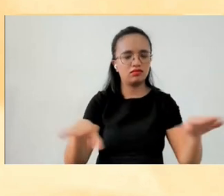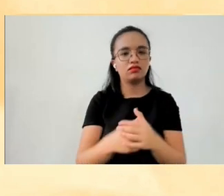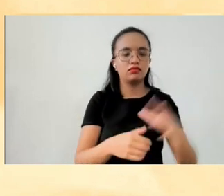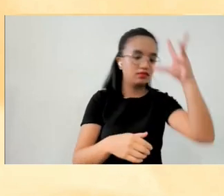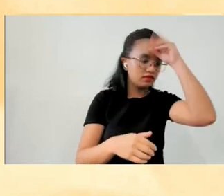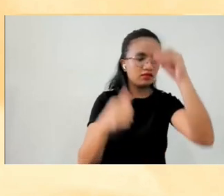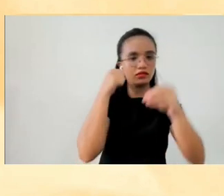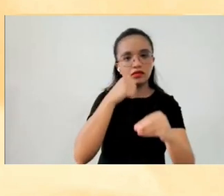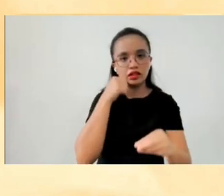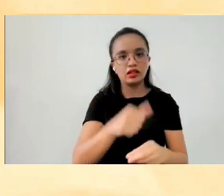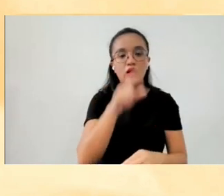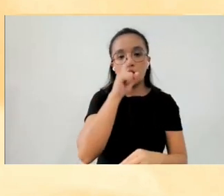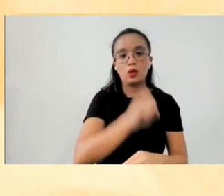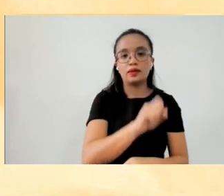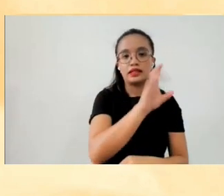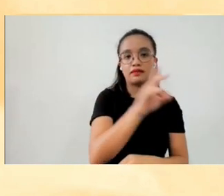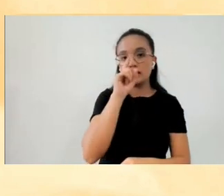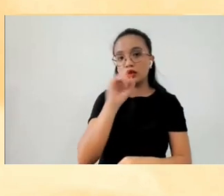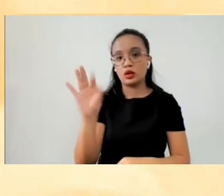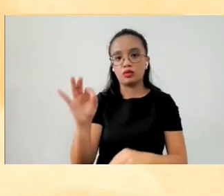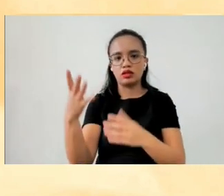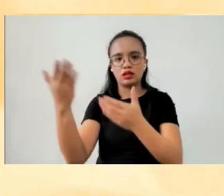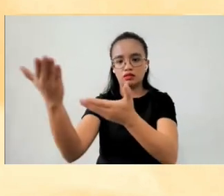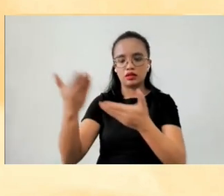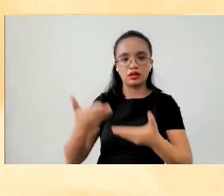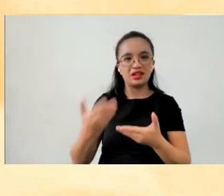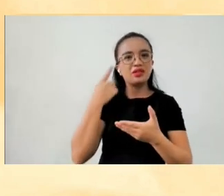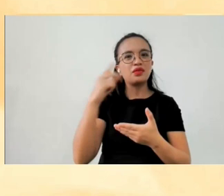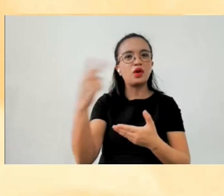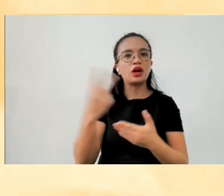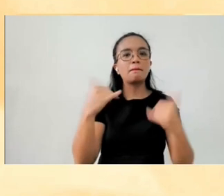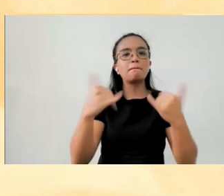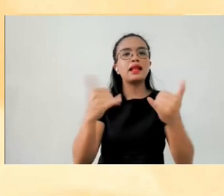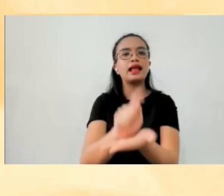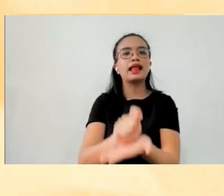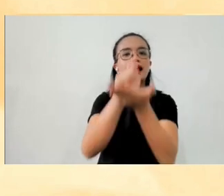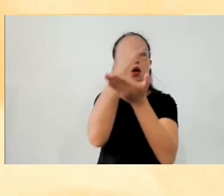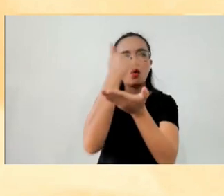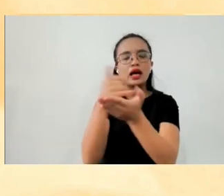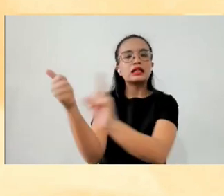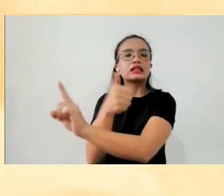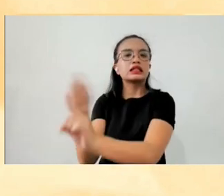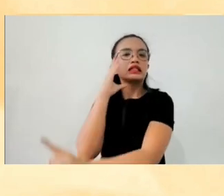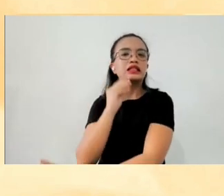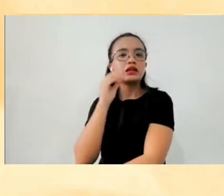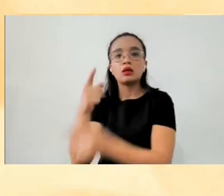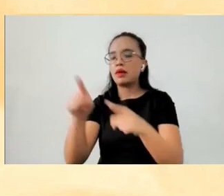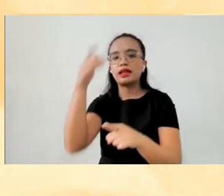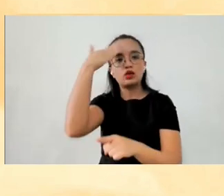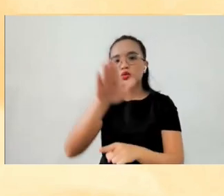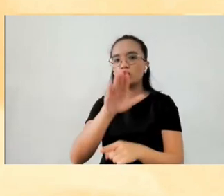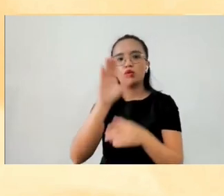girl, 9 and 7, who were brought to me for play therapy because they were abused. But I didn't know the entire story